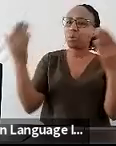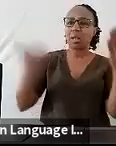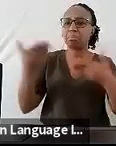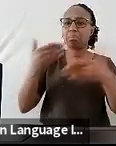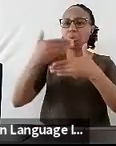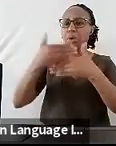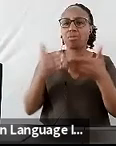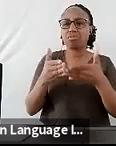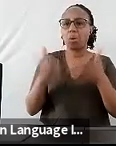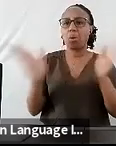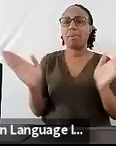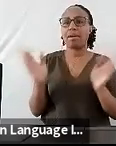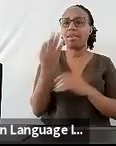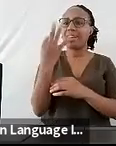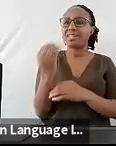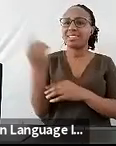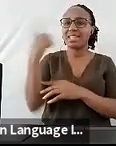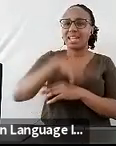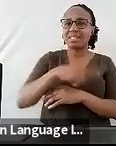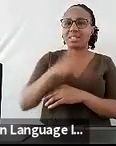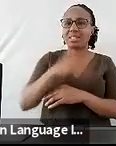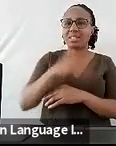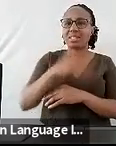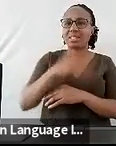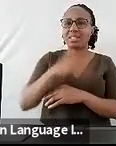that's what they want. They just want 90 days, 30 days,